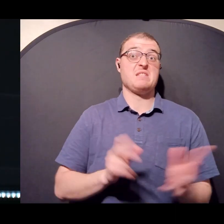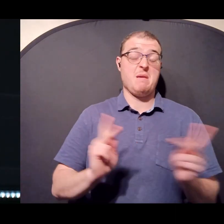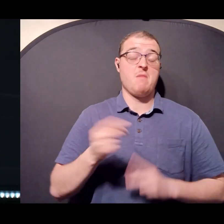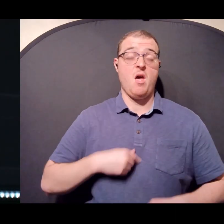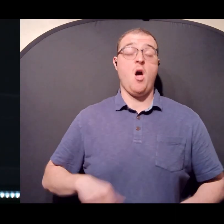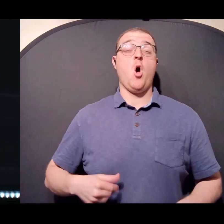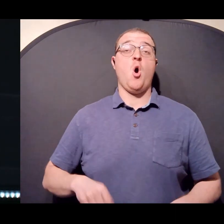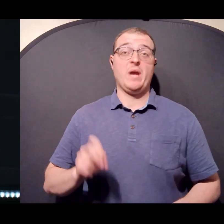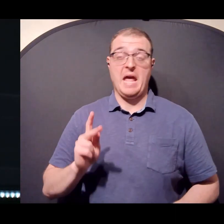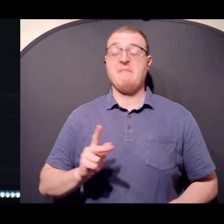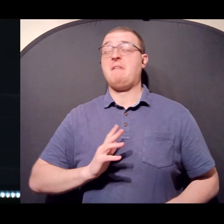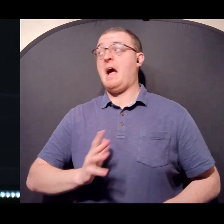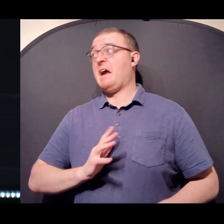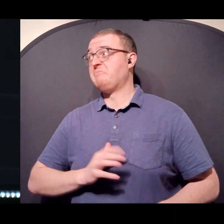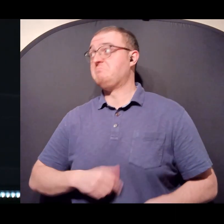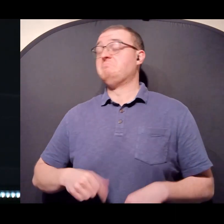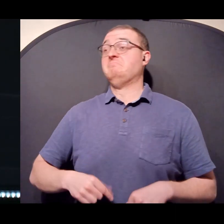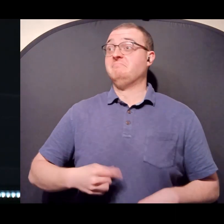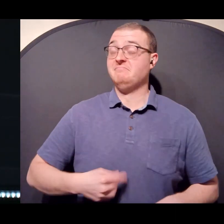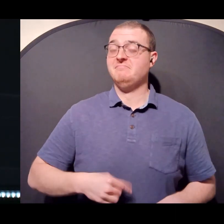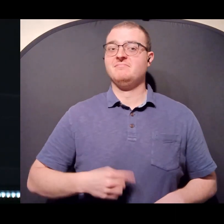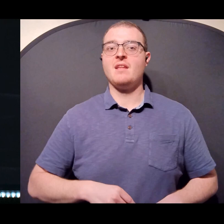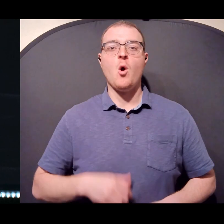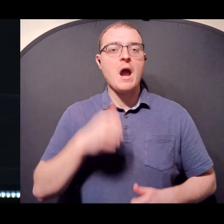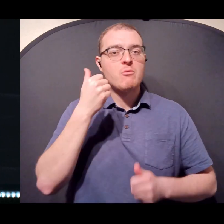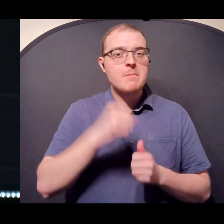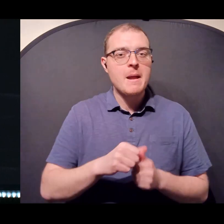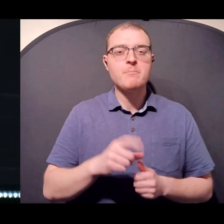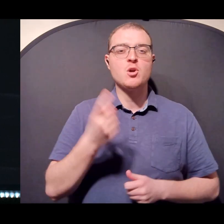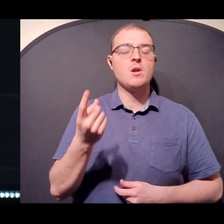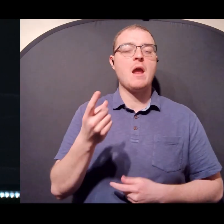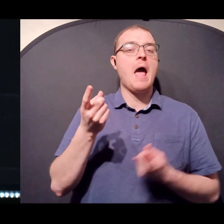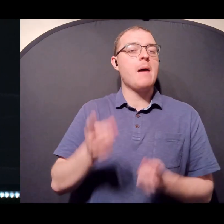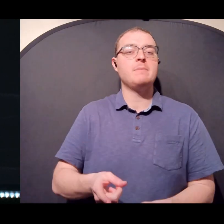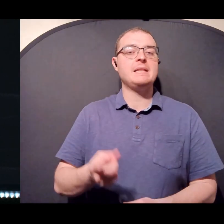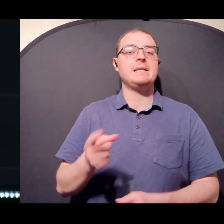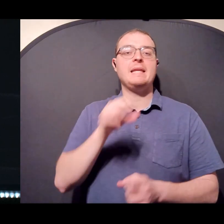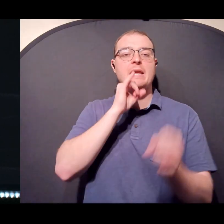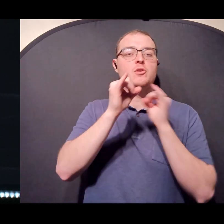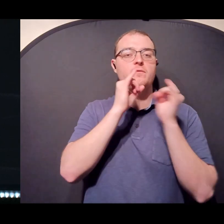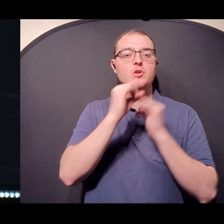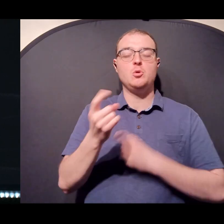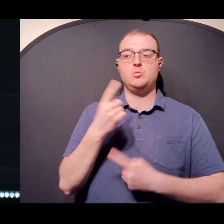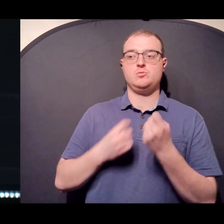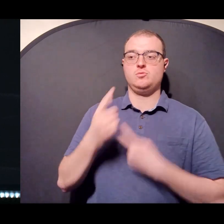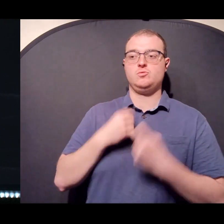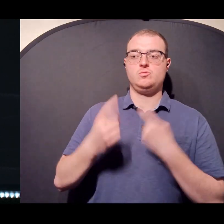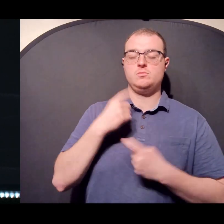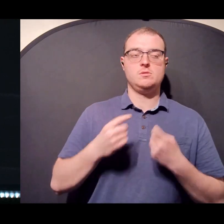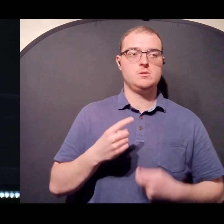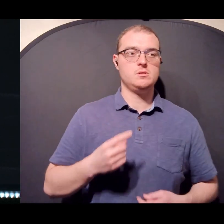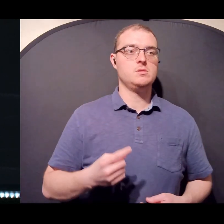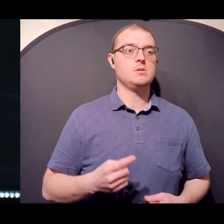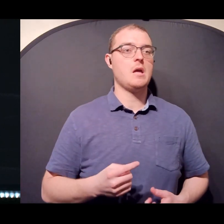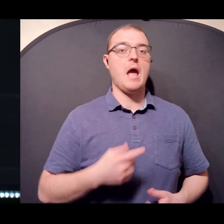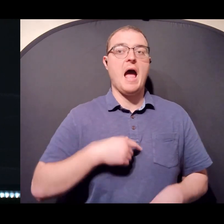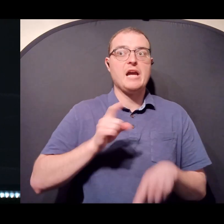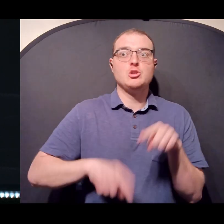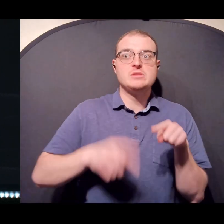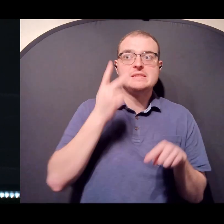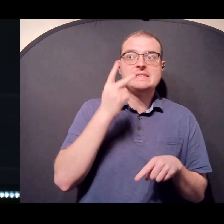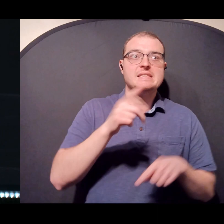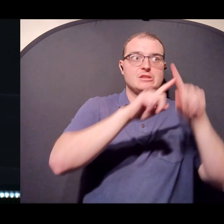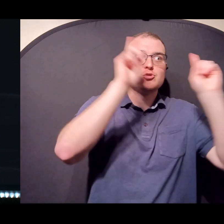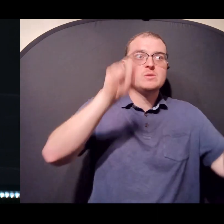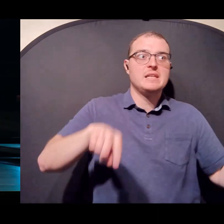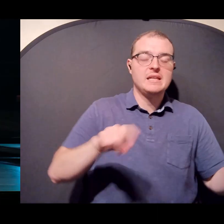that, and I couldn't see the screen, and they were supposed to ask me questions, and then they didn't ask me the questions. They just said, "Hey, go